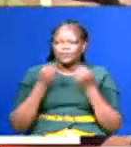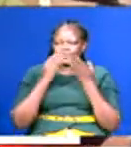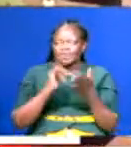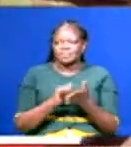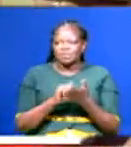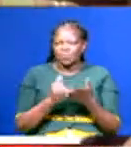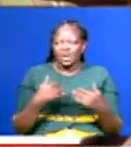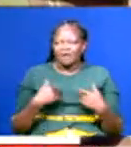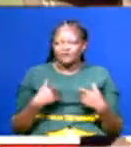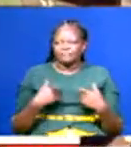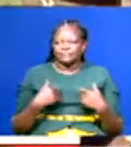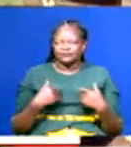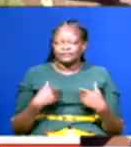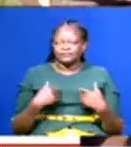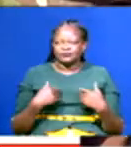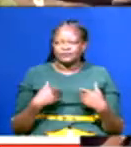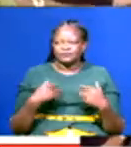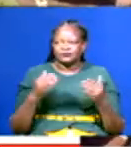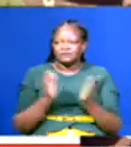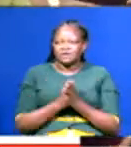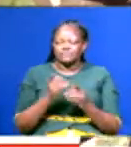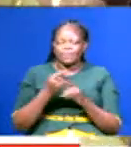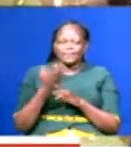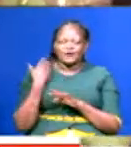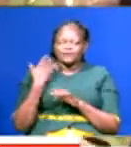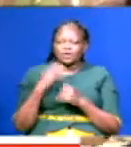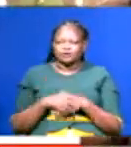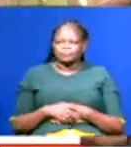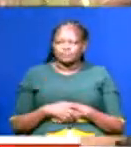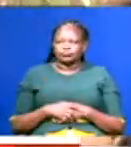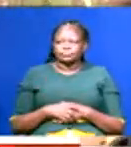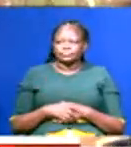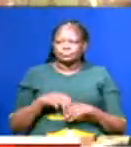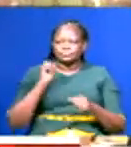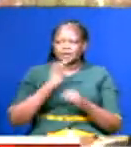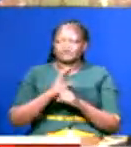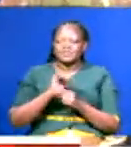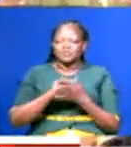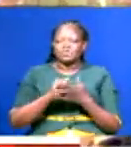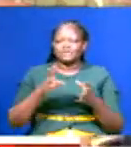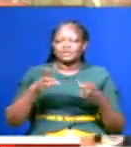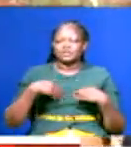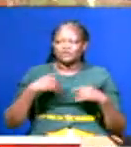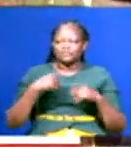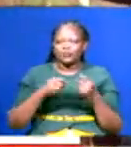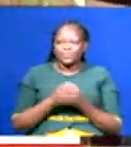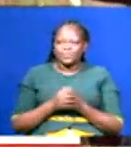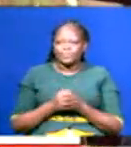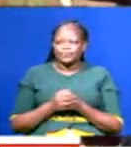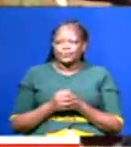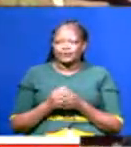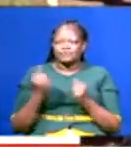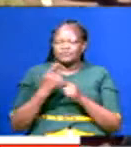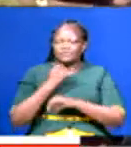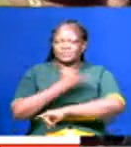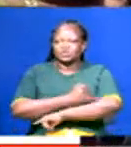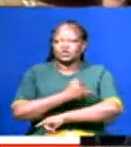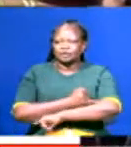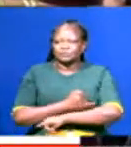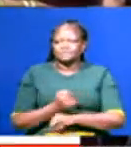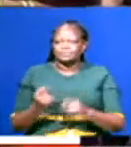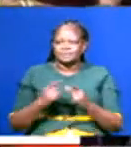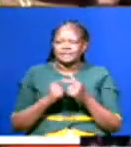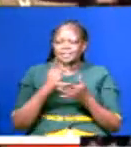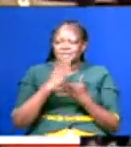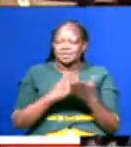getting and from previous advice that we have received from relevant institutions, a